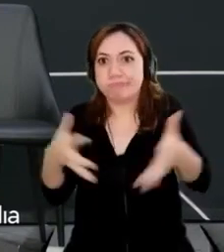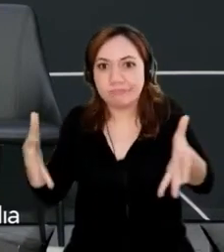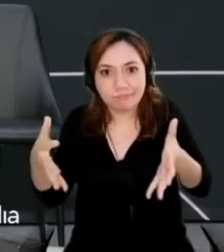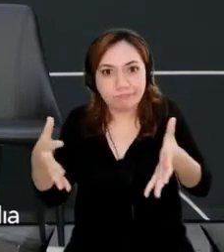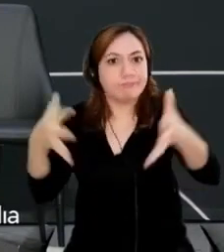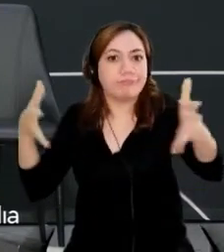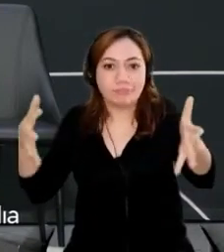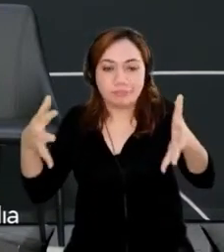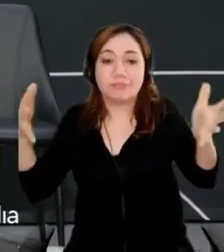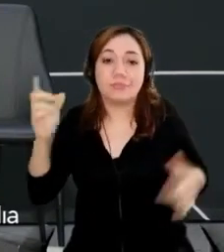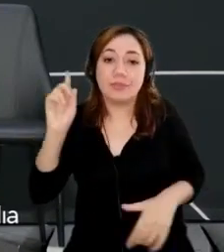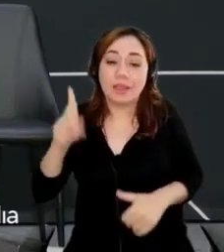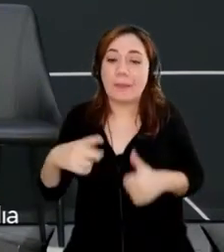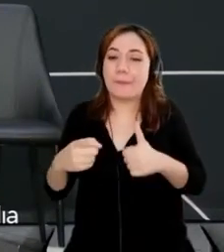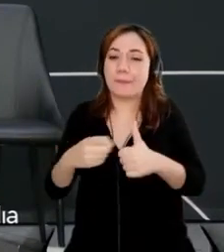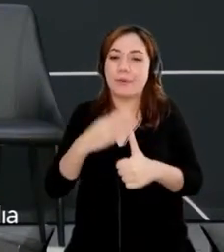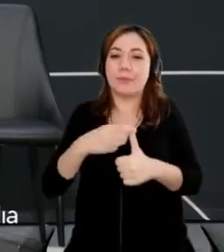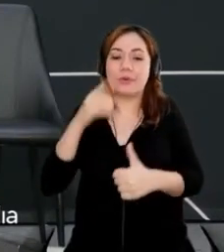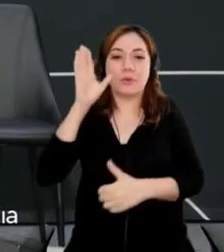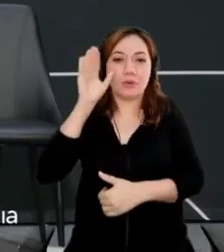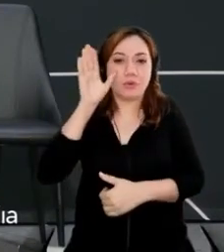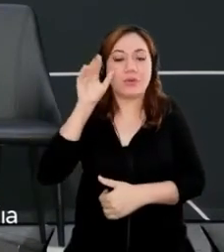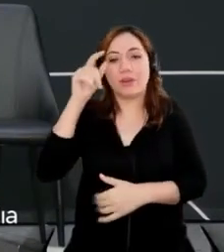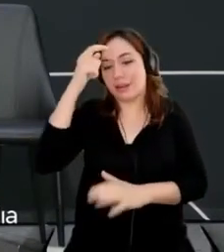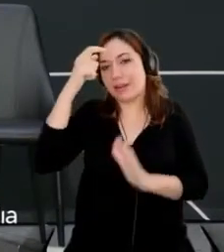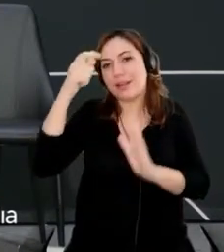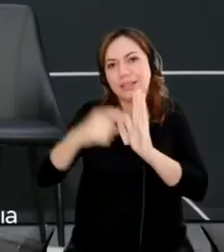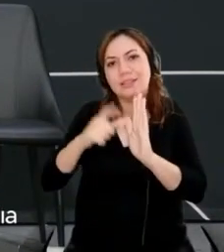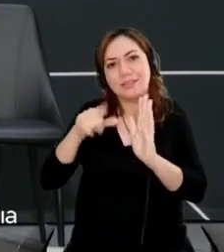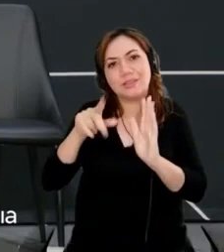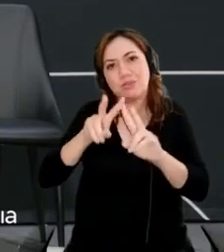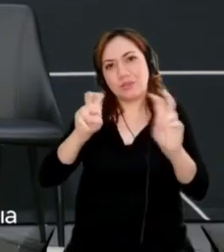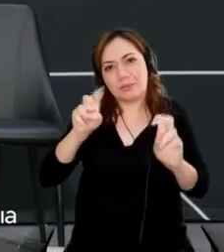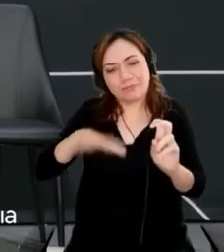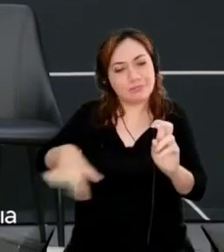what this AI is all about. Second observation,